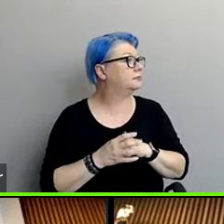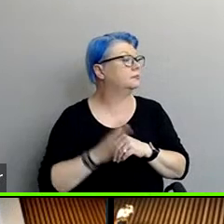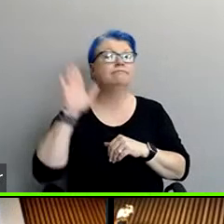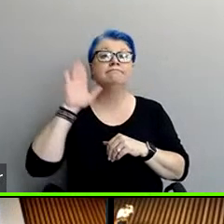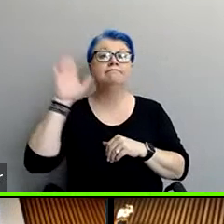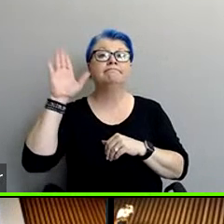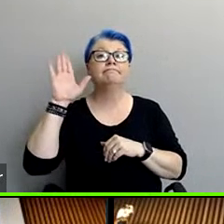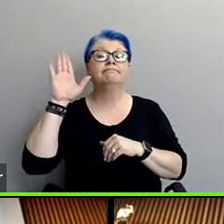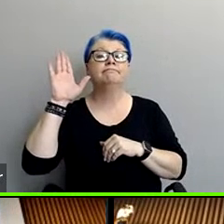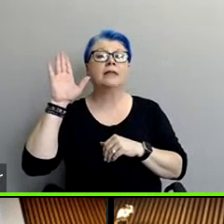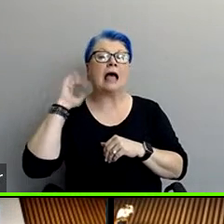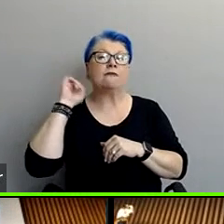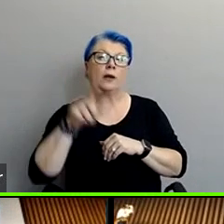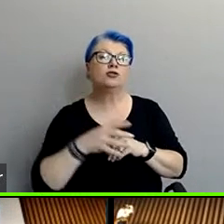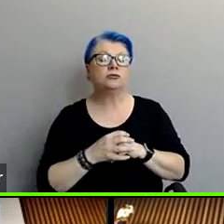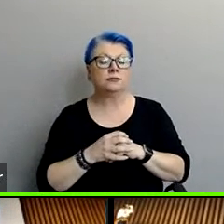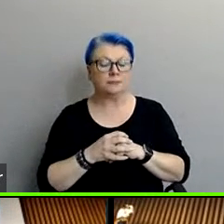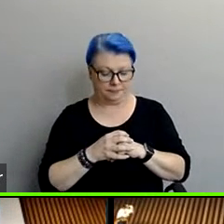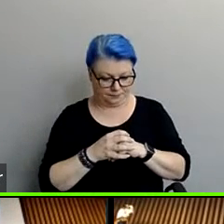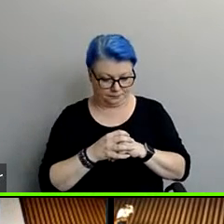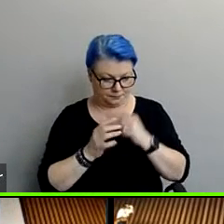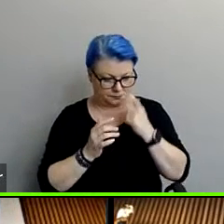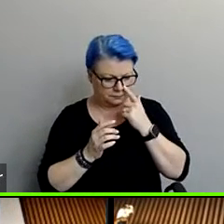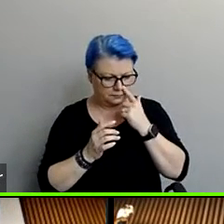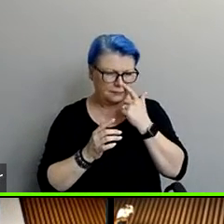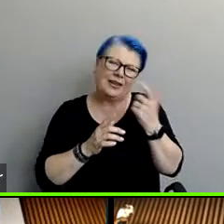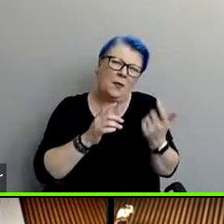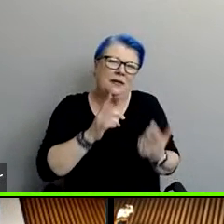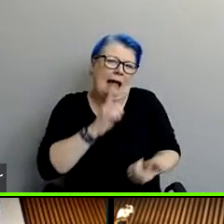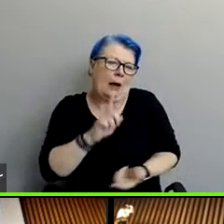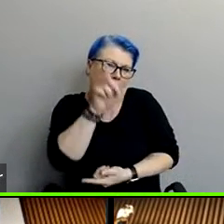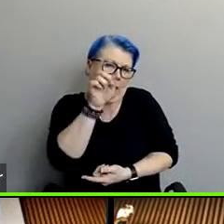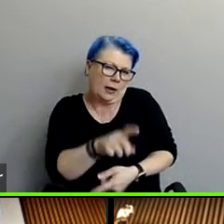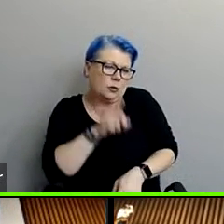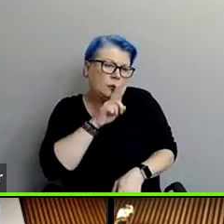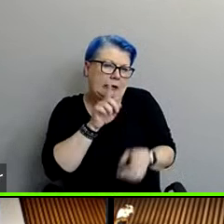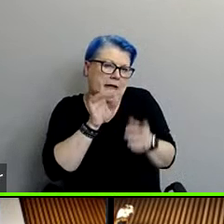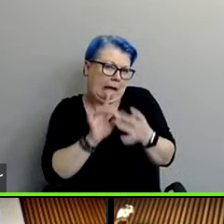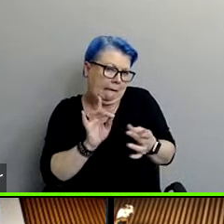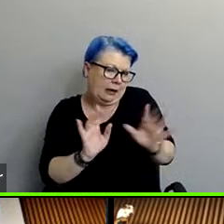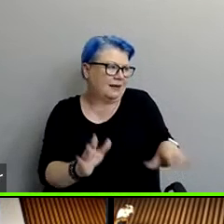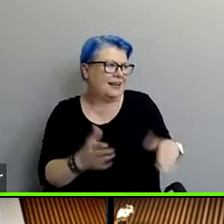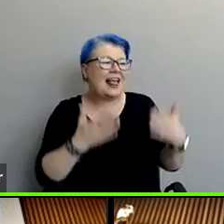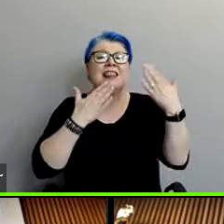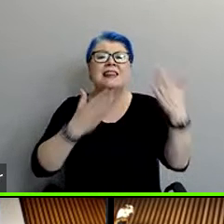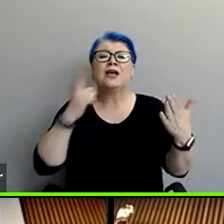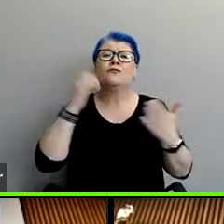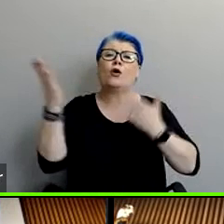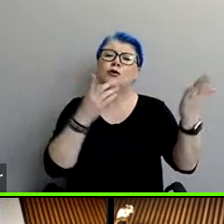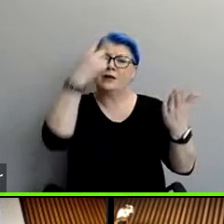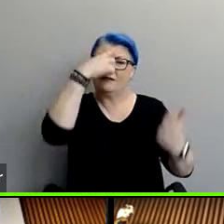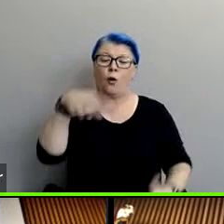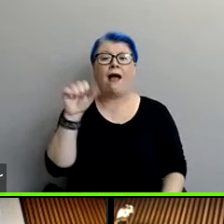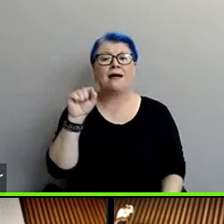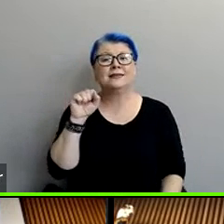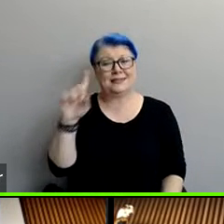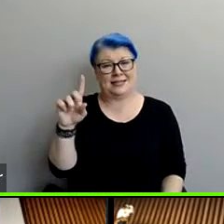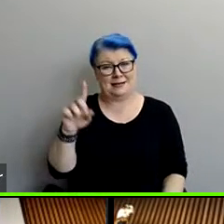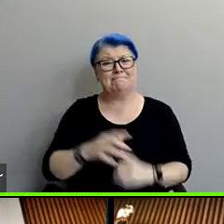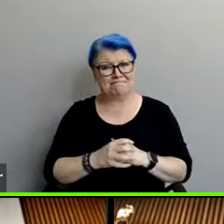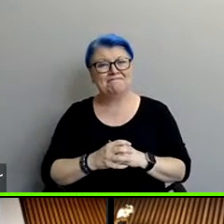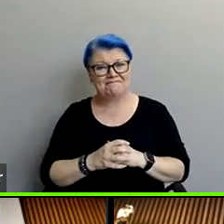John, I have a question for you. Well, really not a question, just a comment. Thank you for serving for SSD.